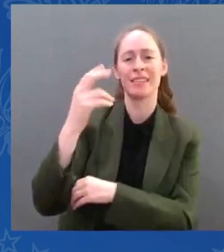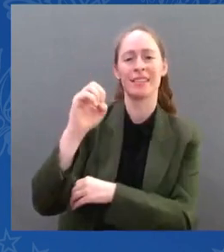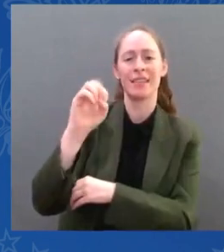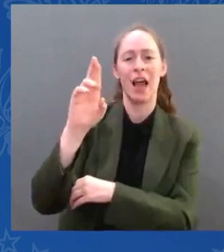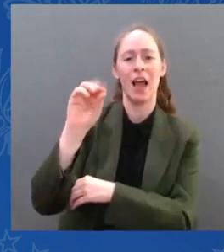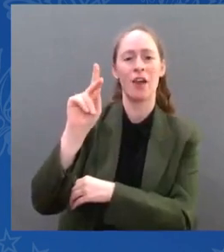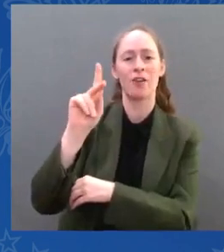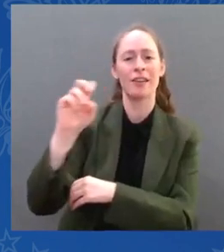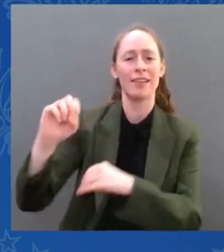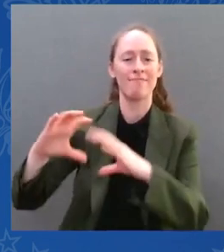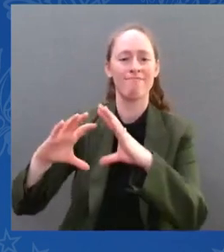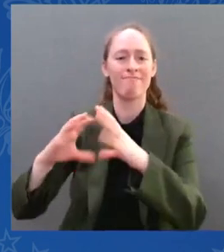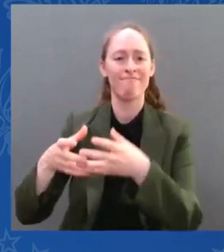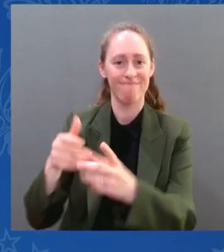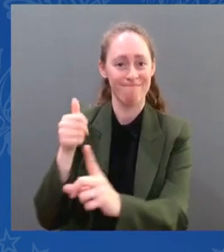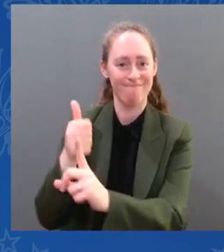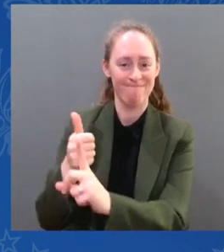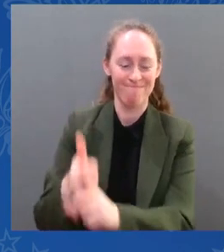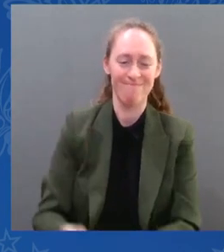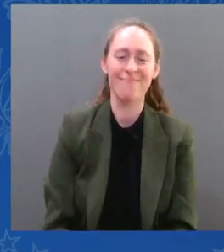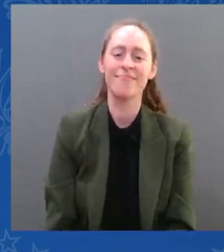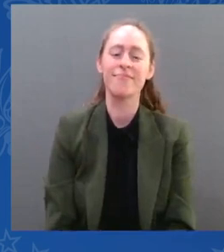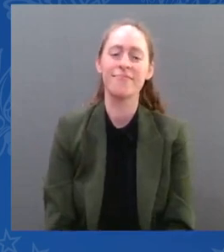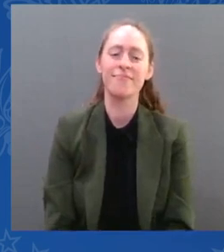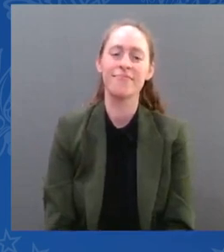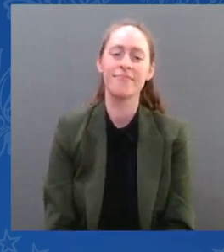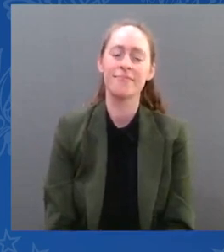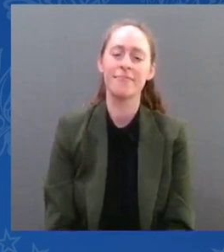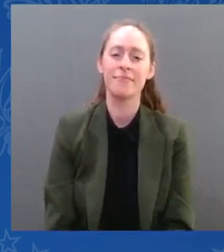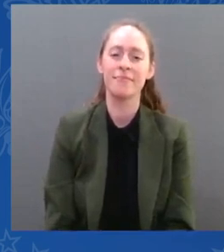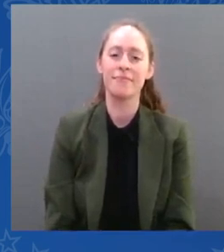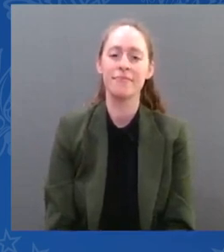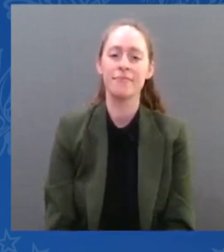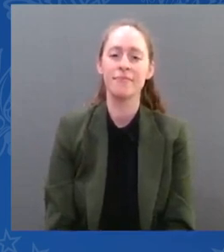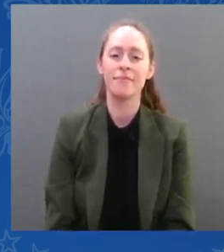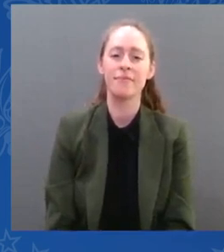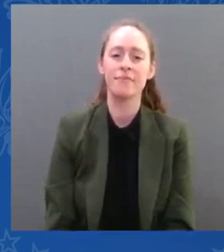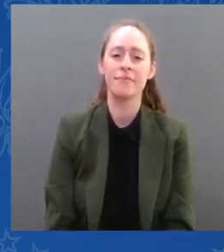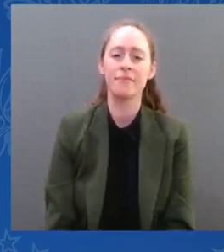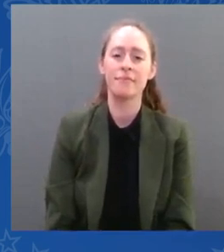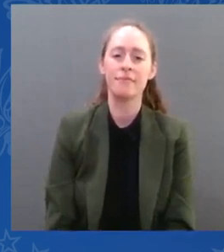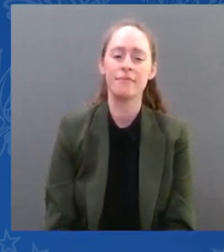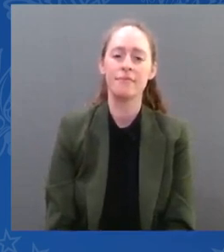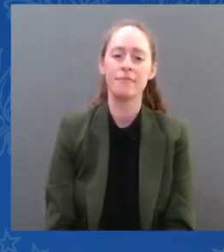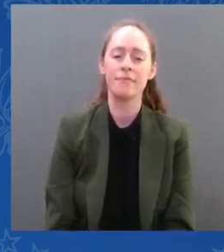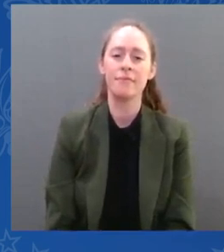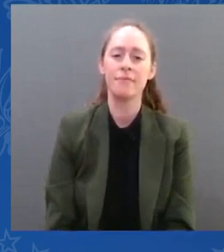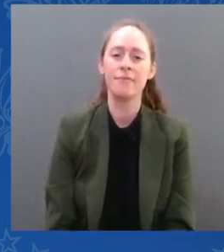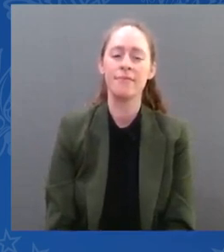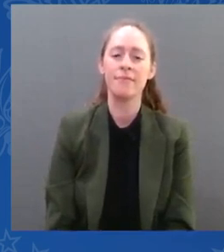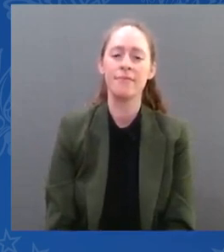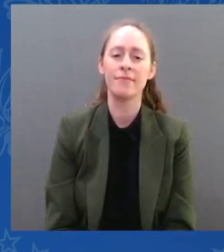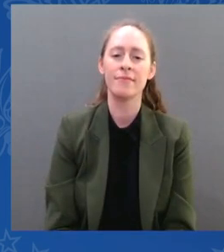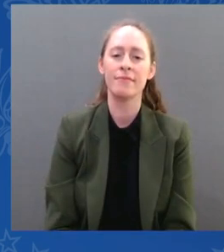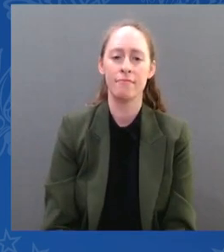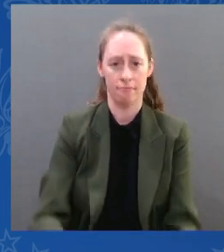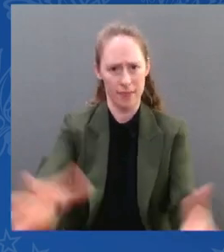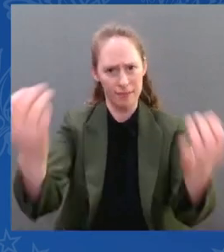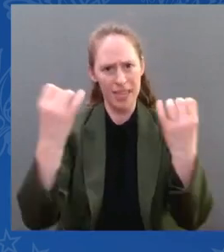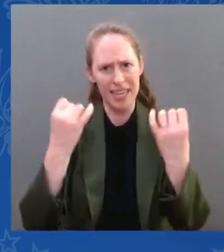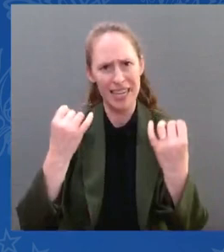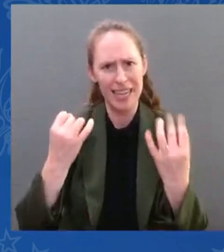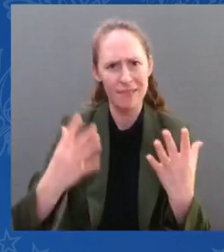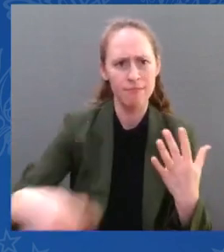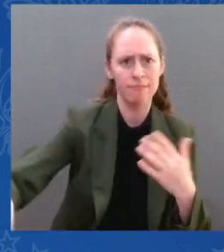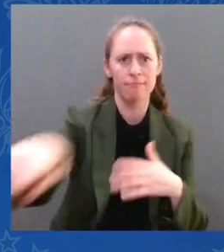larger percentage, serve in the United States Armed Forces at a higher percentage rate than any other cohort in America. Than any